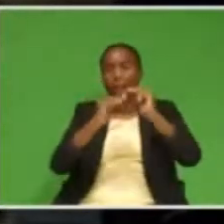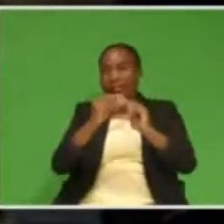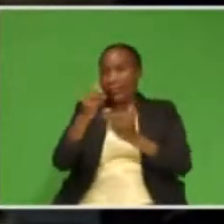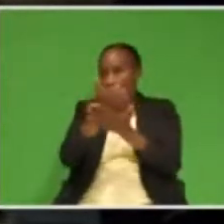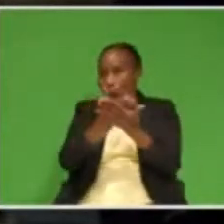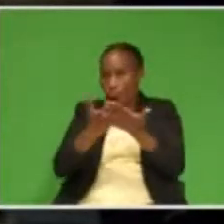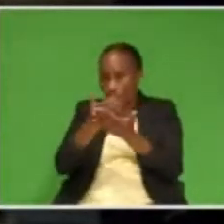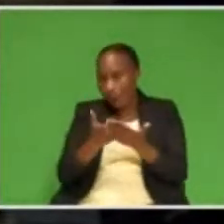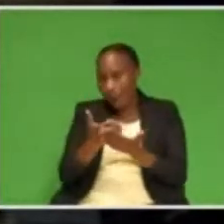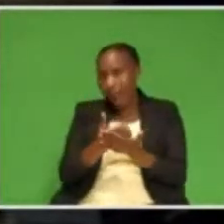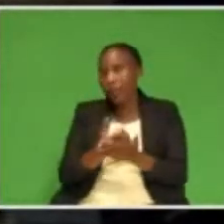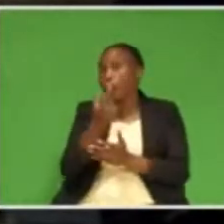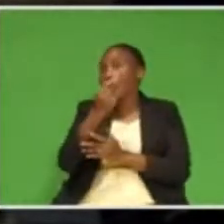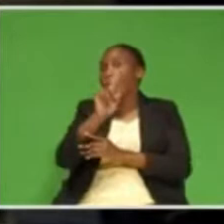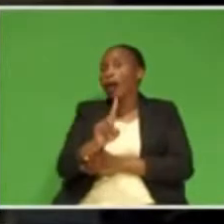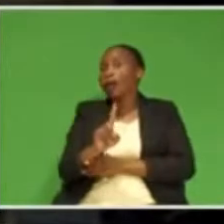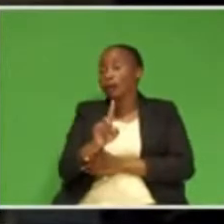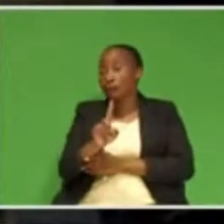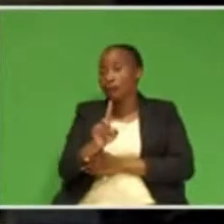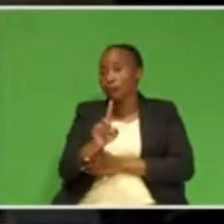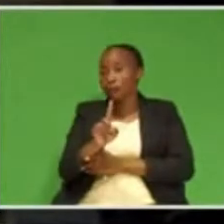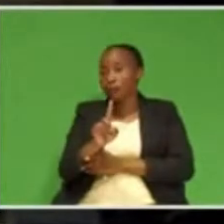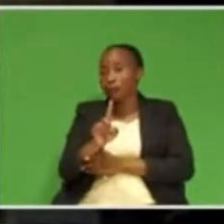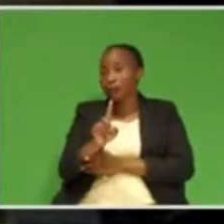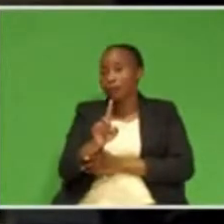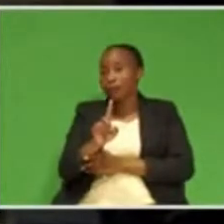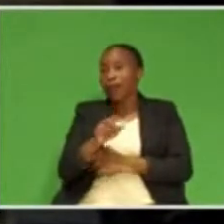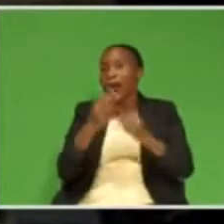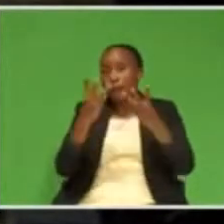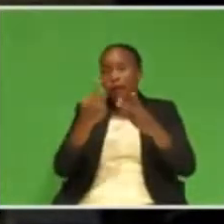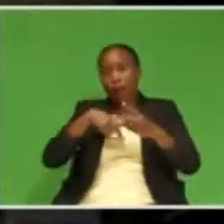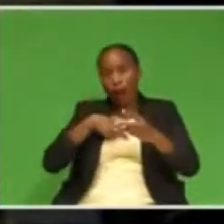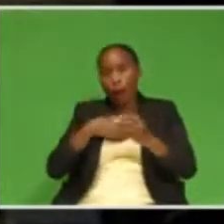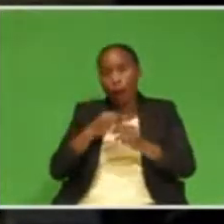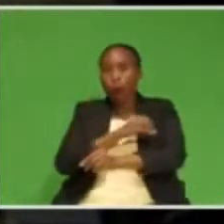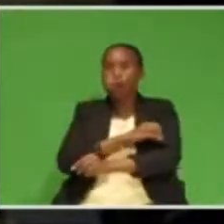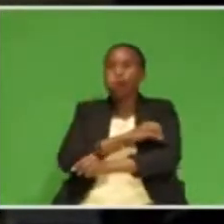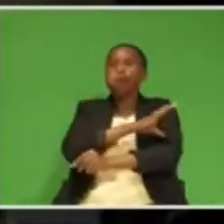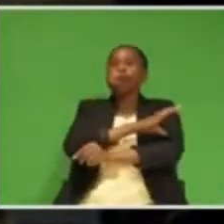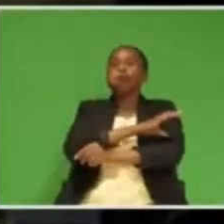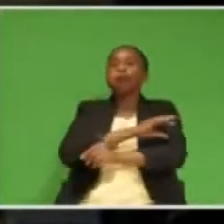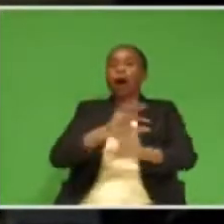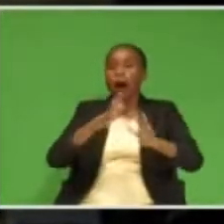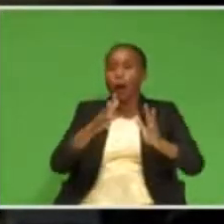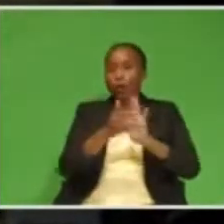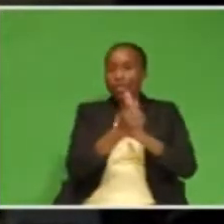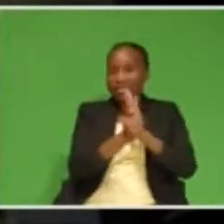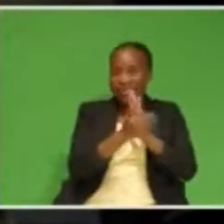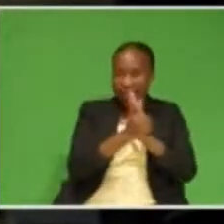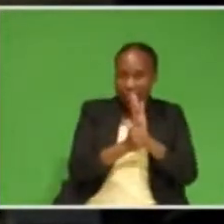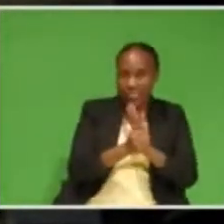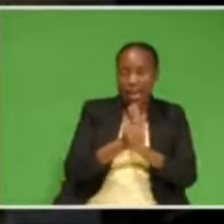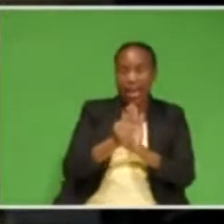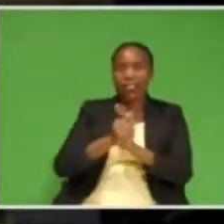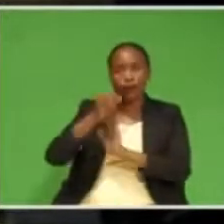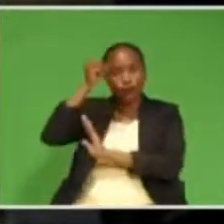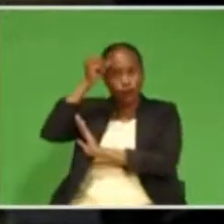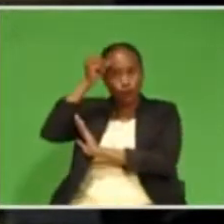economy is to equip our people with skills and know-how to drive